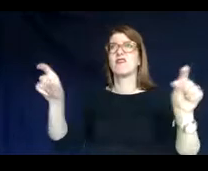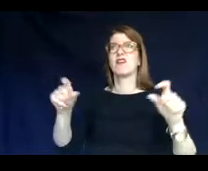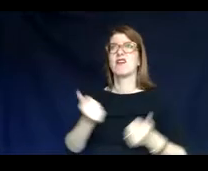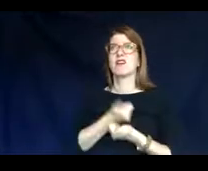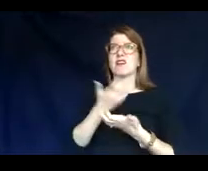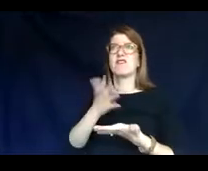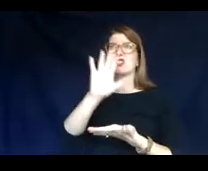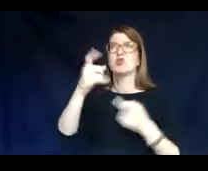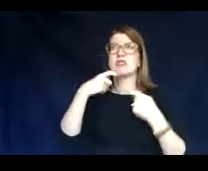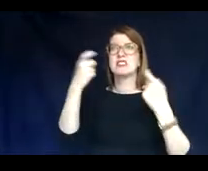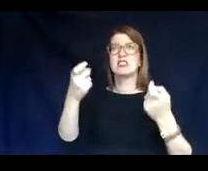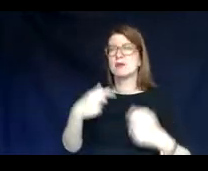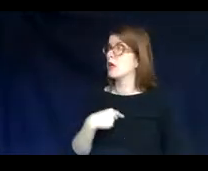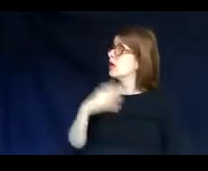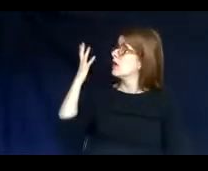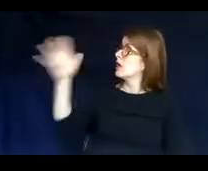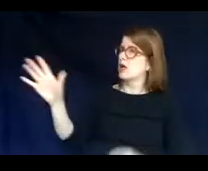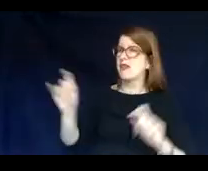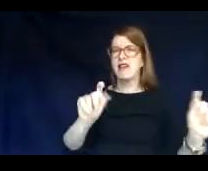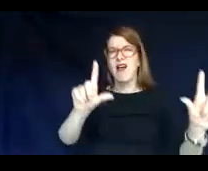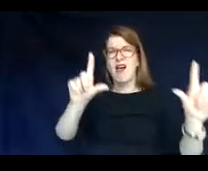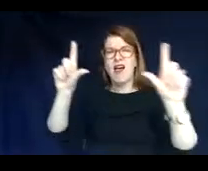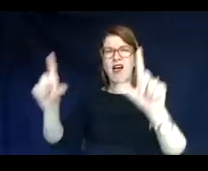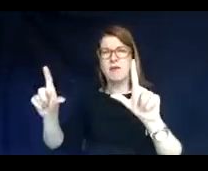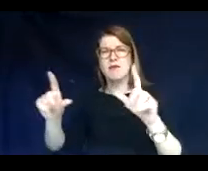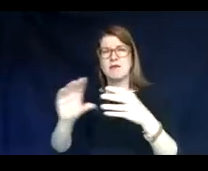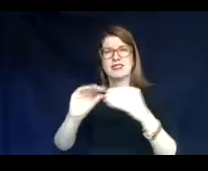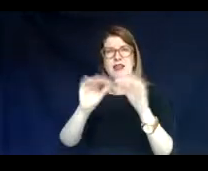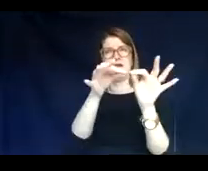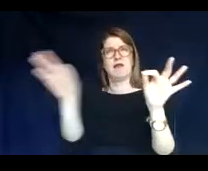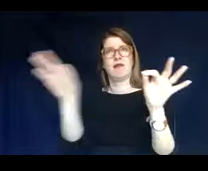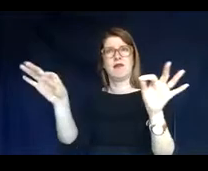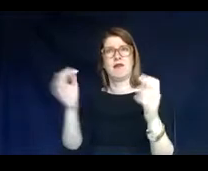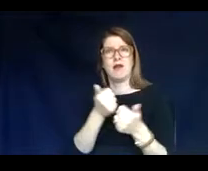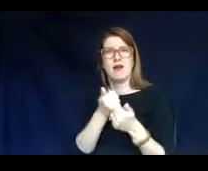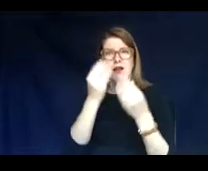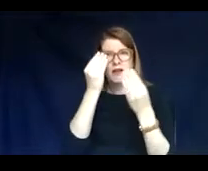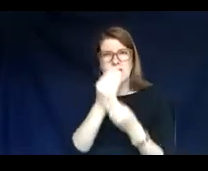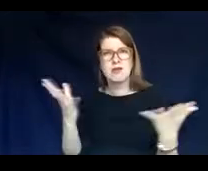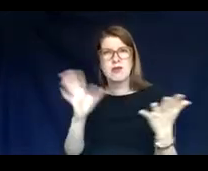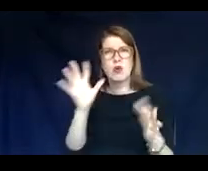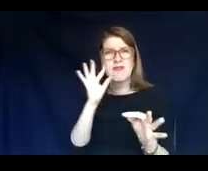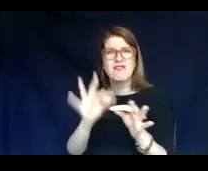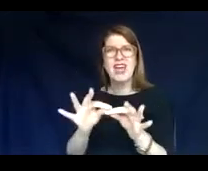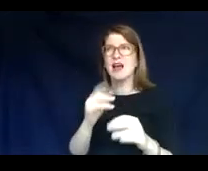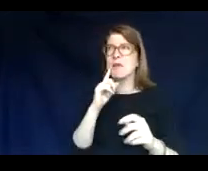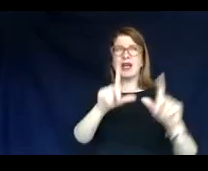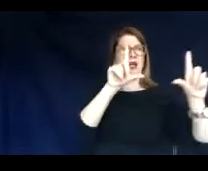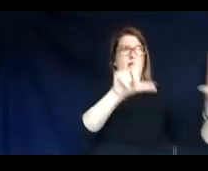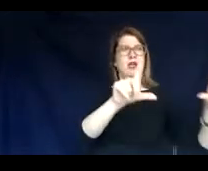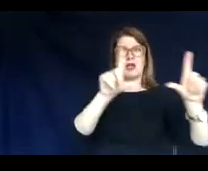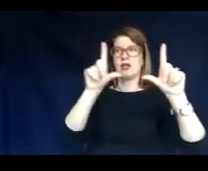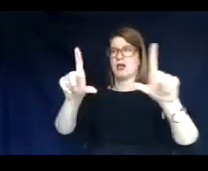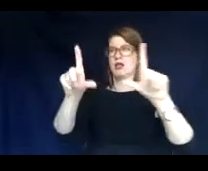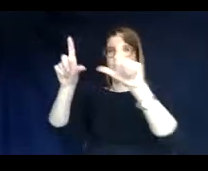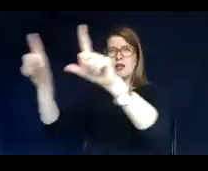the next billboard, I kid you not, profess your faith. And I'm like, thinking in my head, these are little billboards. What is your